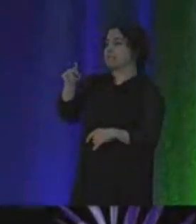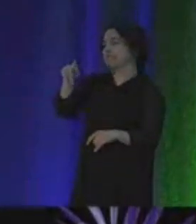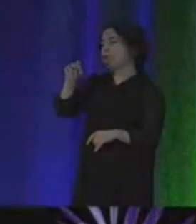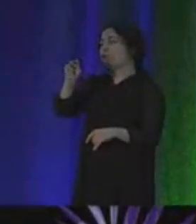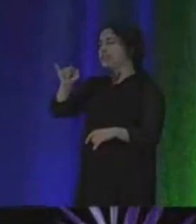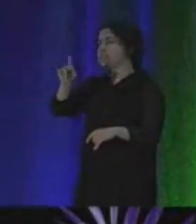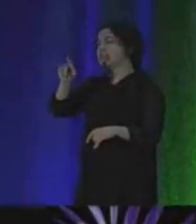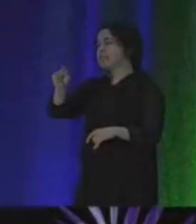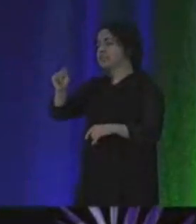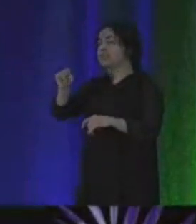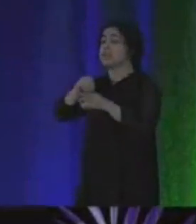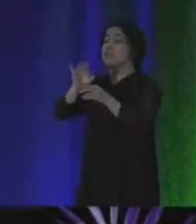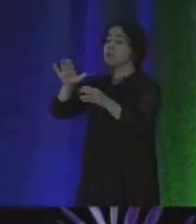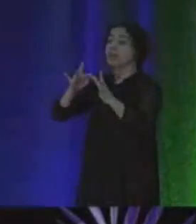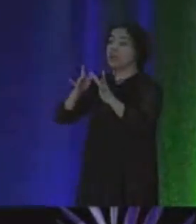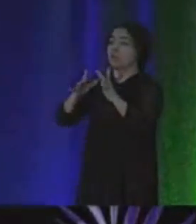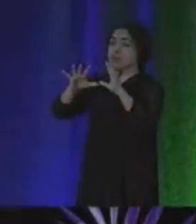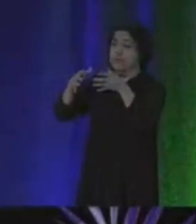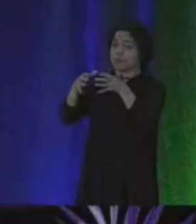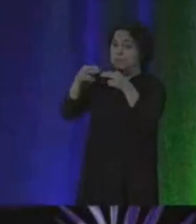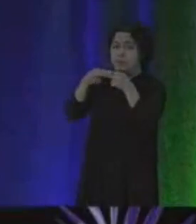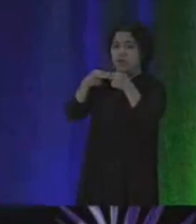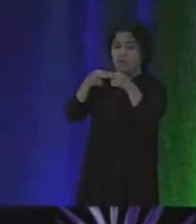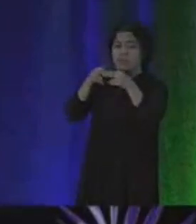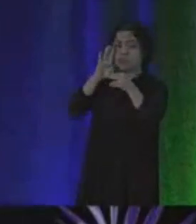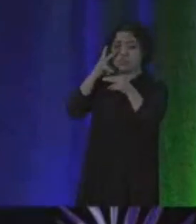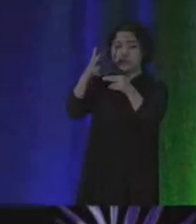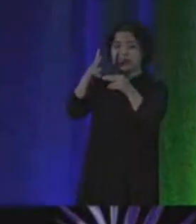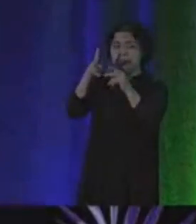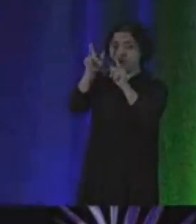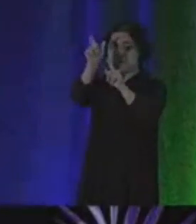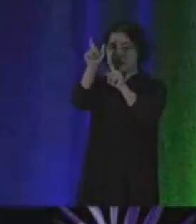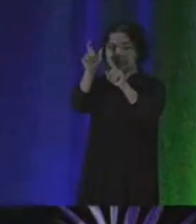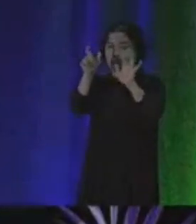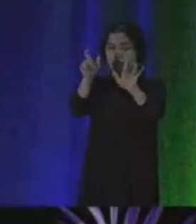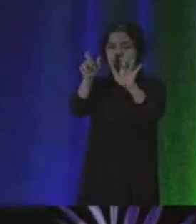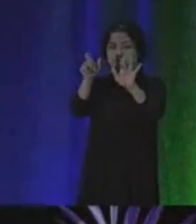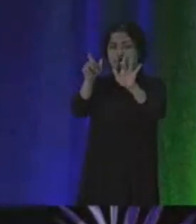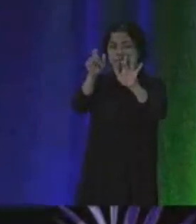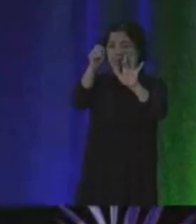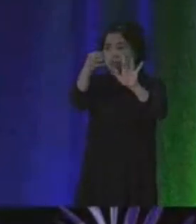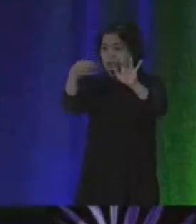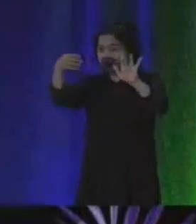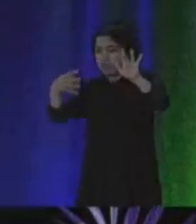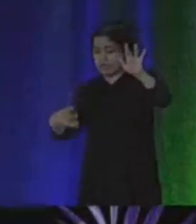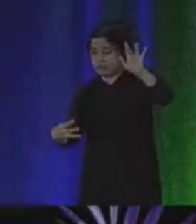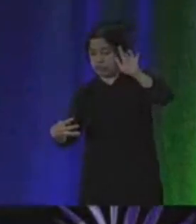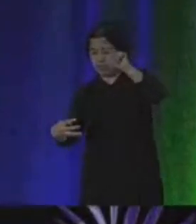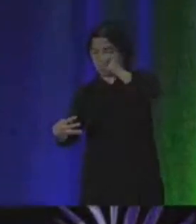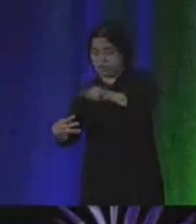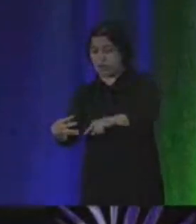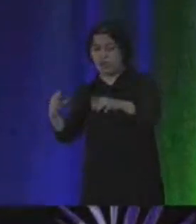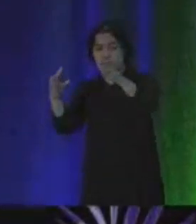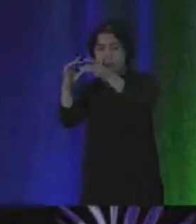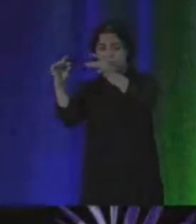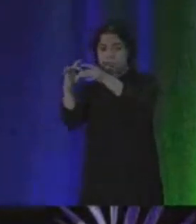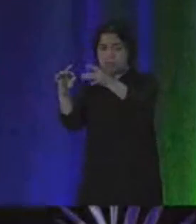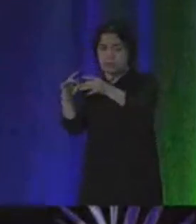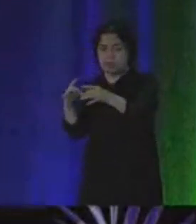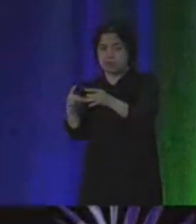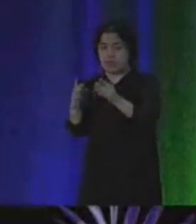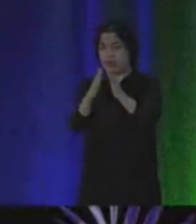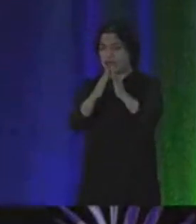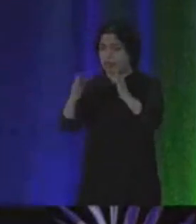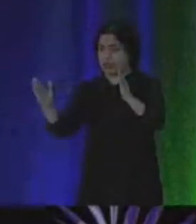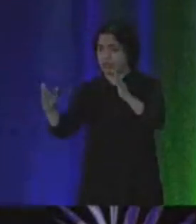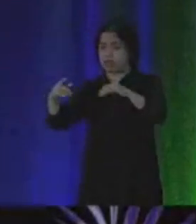panel, you'll see this rascal right here. And you can click that. And then here you have access to all these messages. You get length, time,